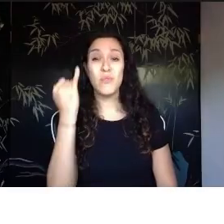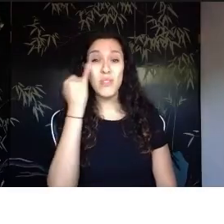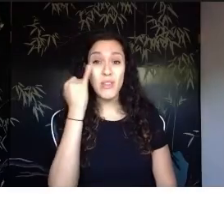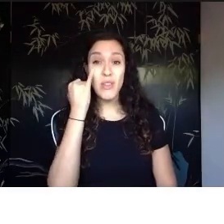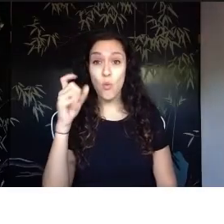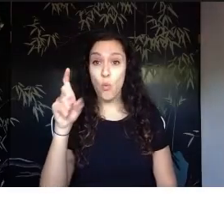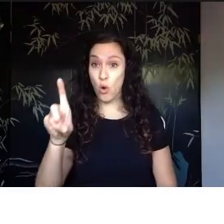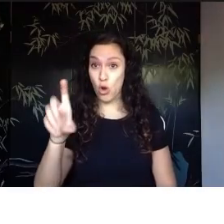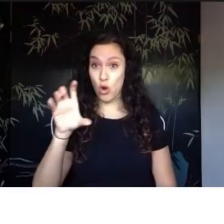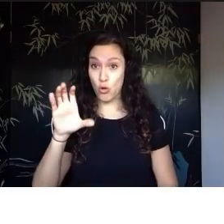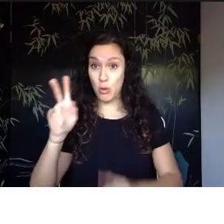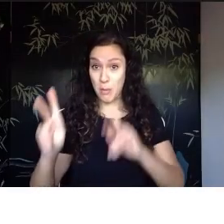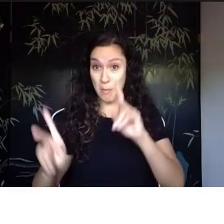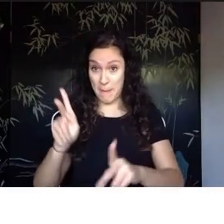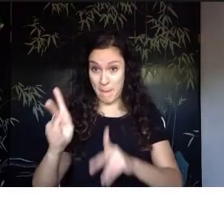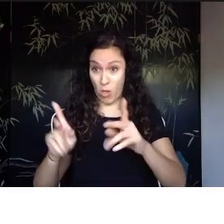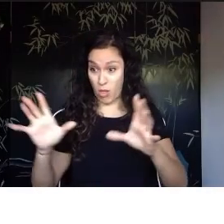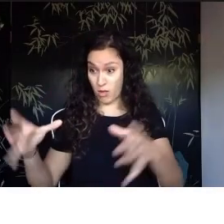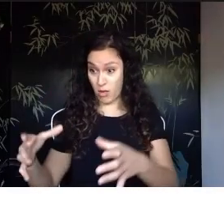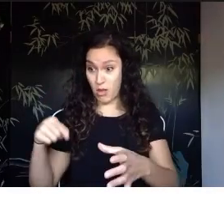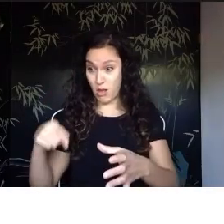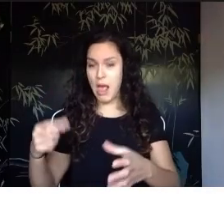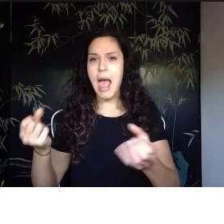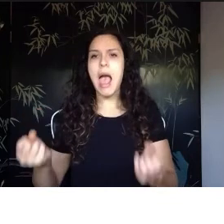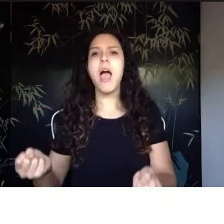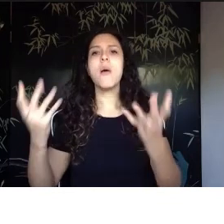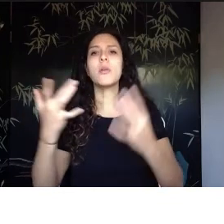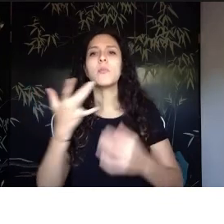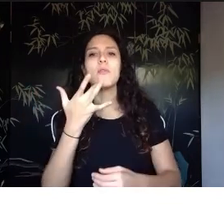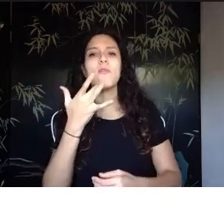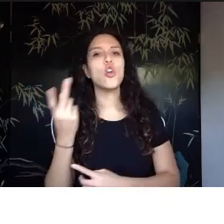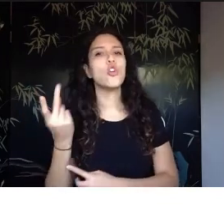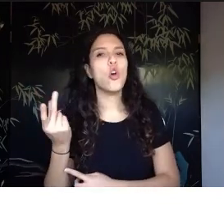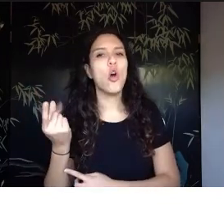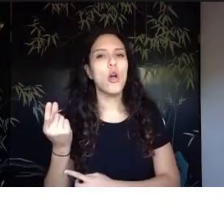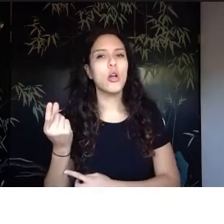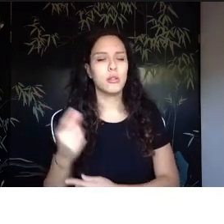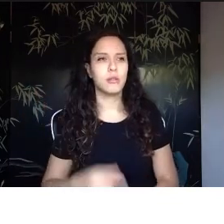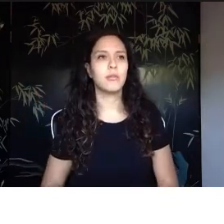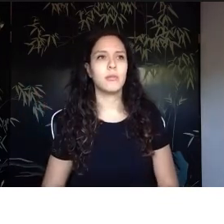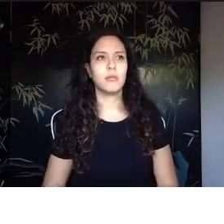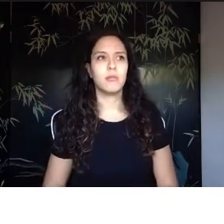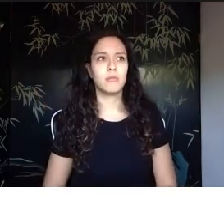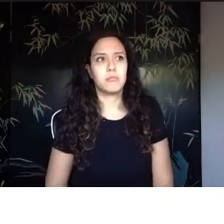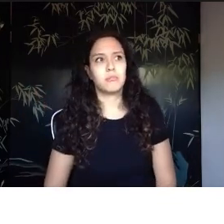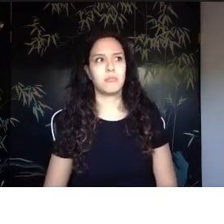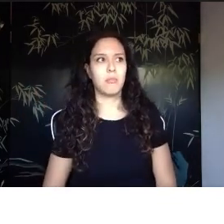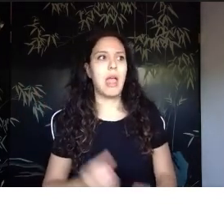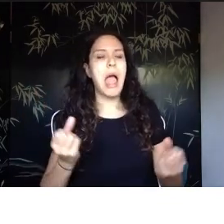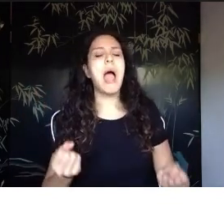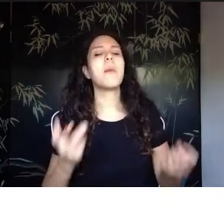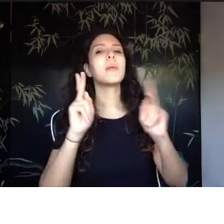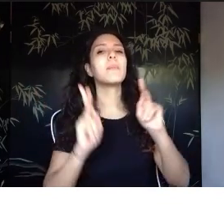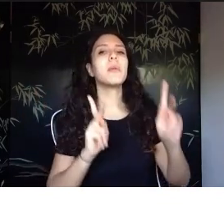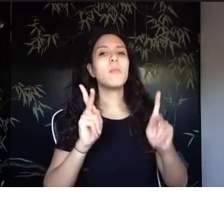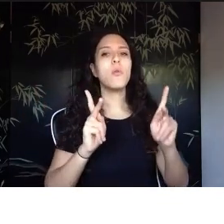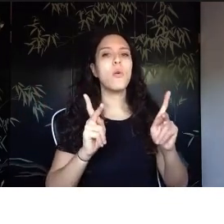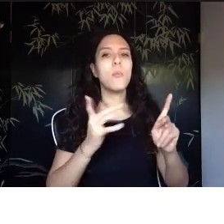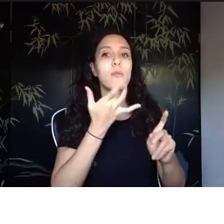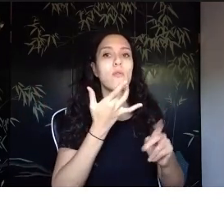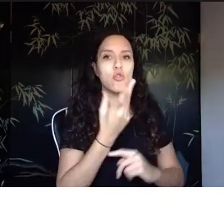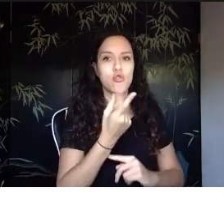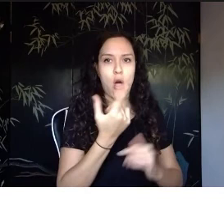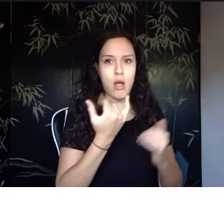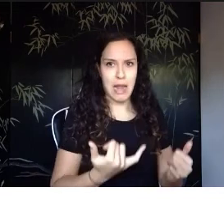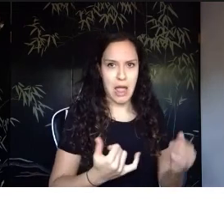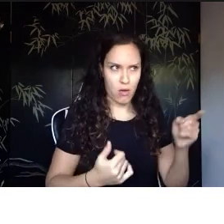All right, it says how many people would want a dog if there were 100 people? Okay, well, let's see